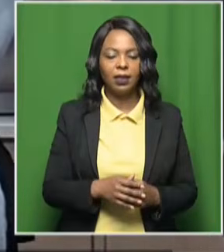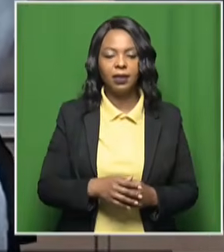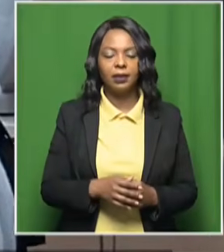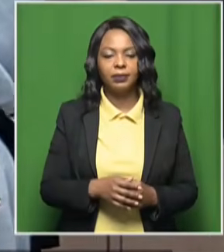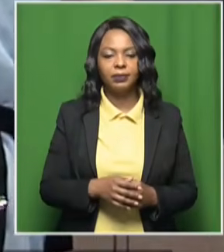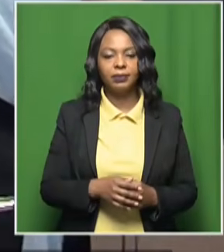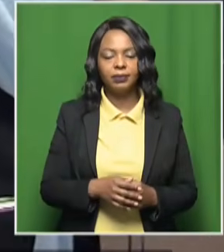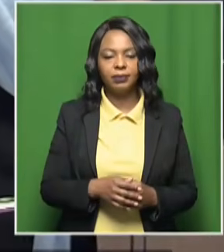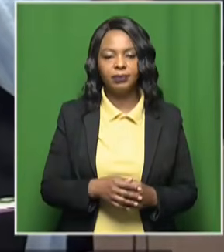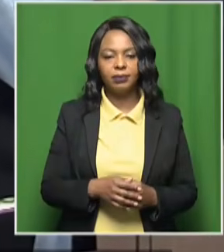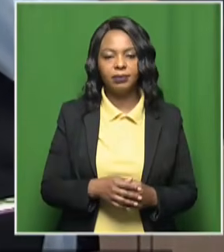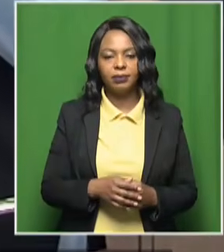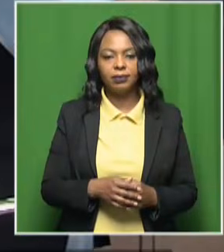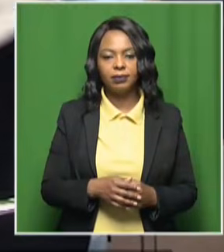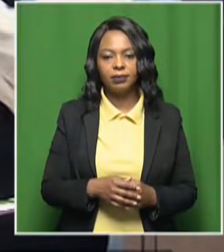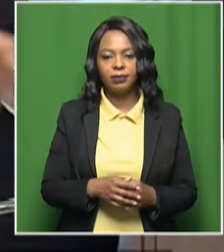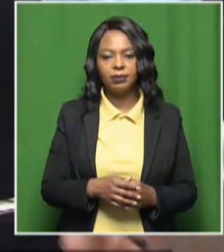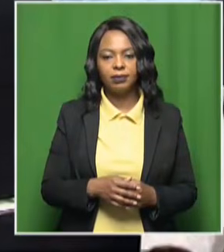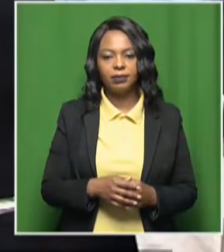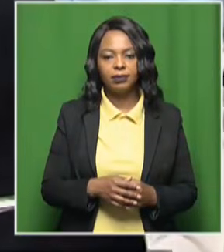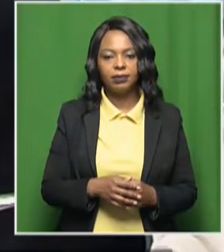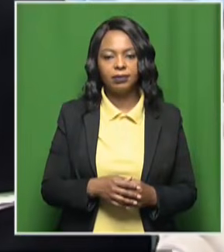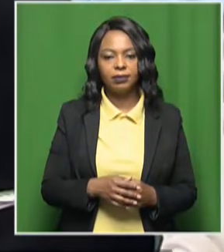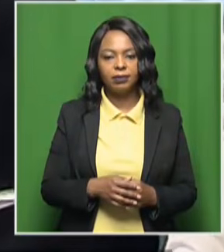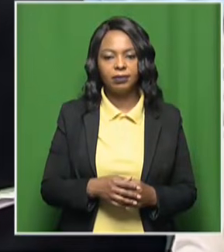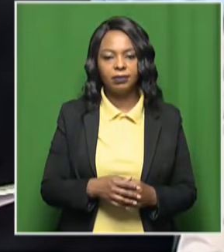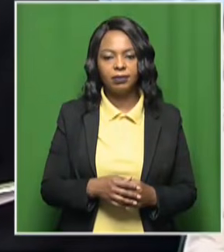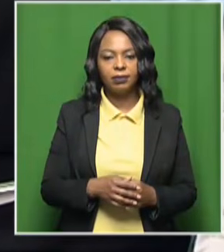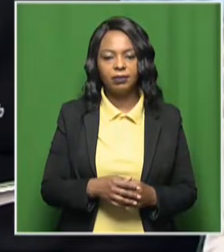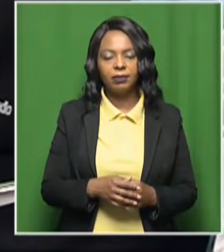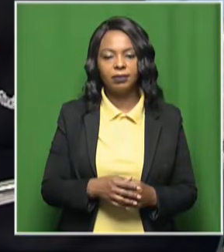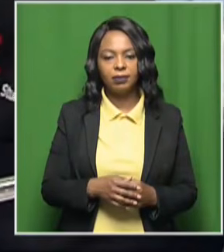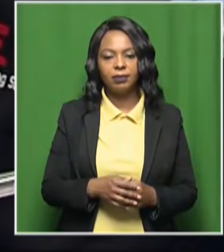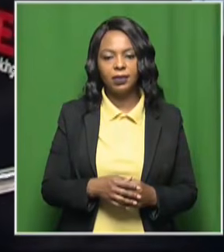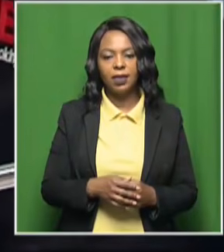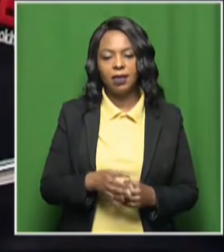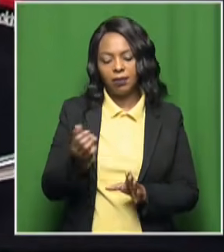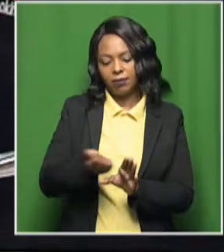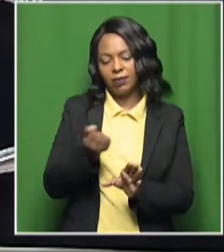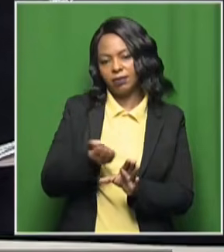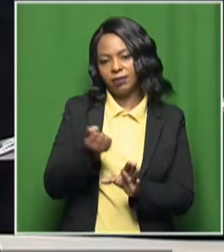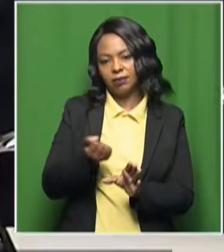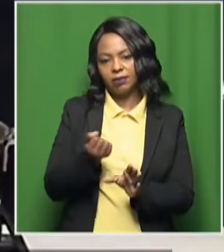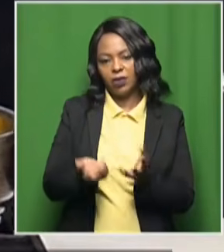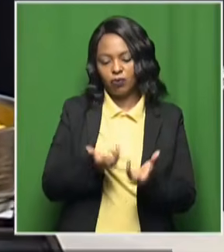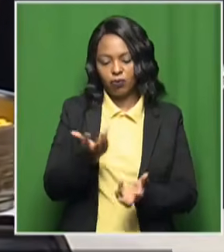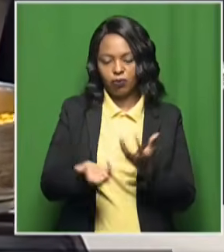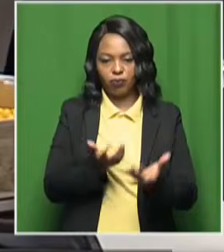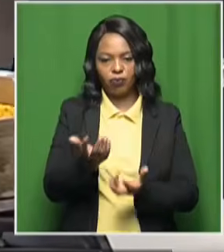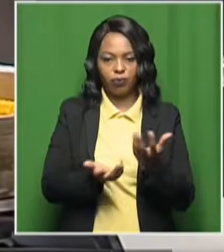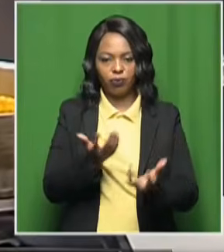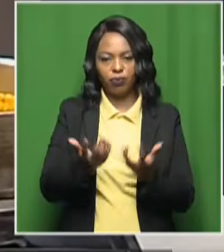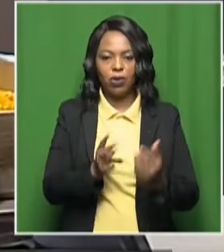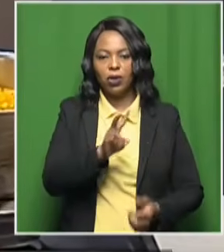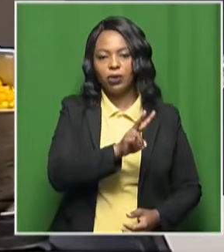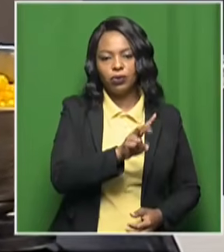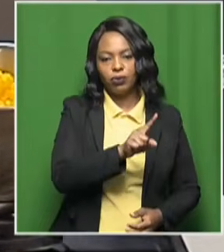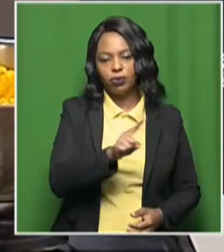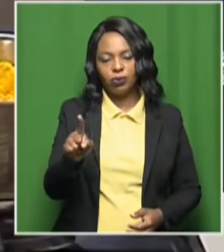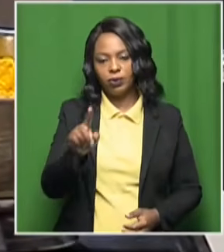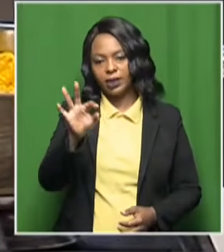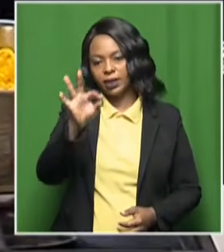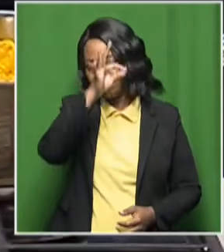rice, and then... Yeah, so once this is cooked through, which will be about 2 or 3 minutes, we're going to mix in those mushrooms.